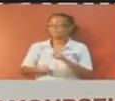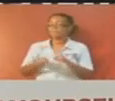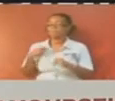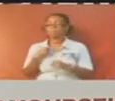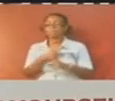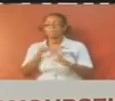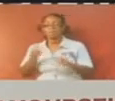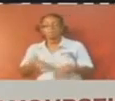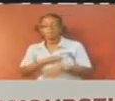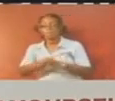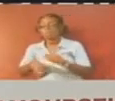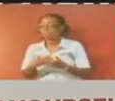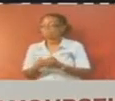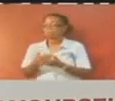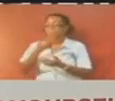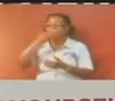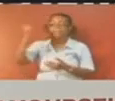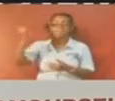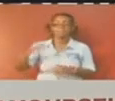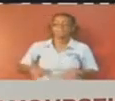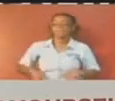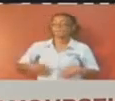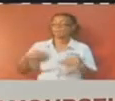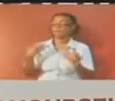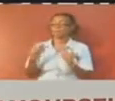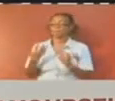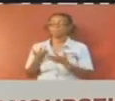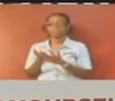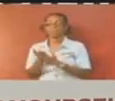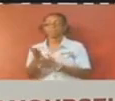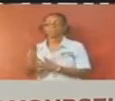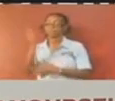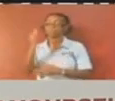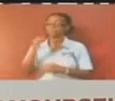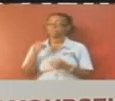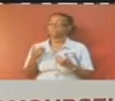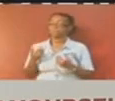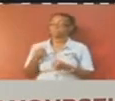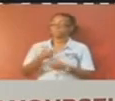and Dr. Rai Ragbir: are you going to step up?